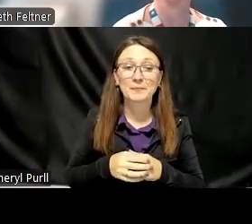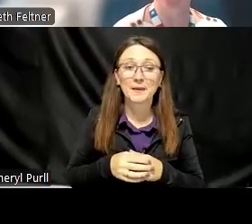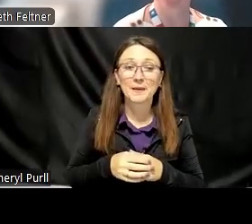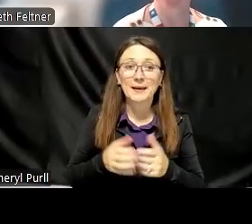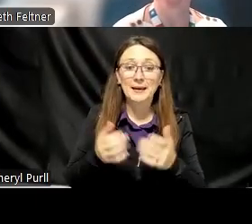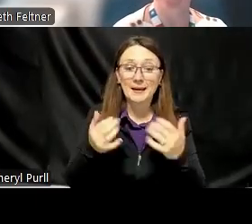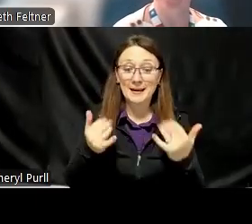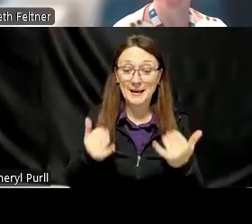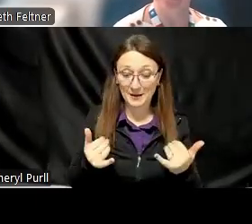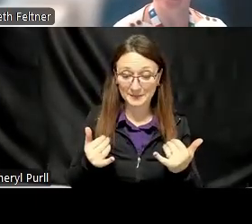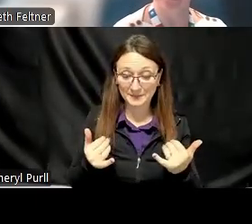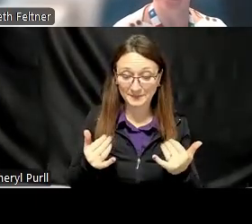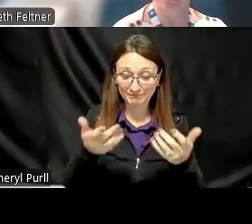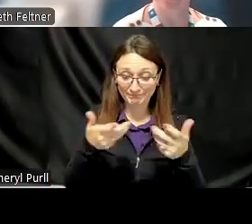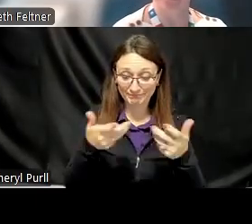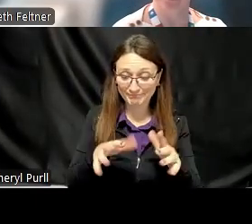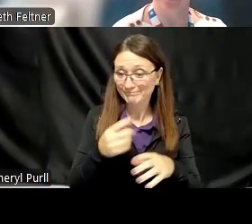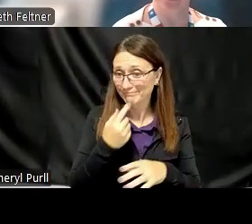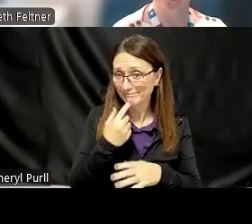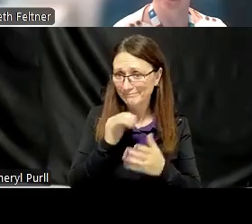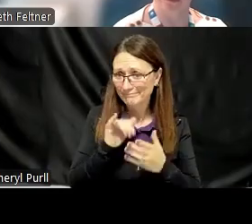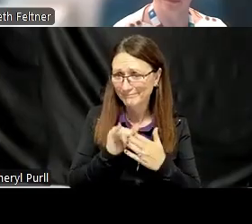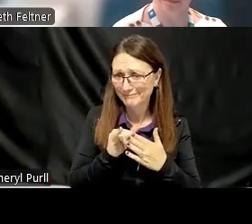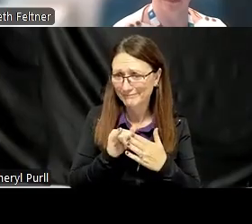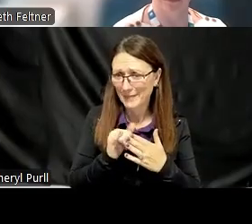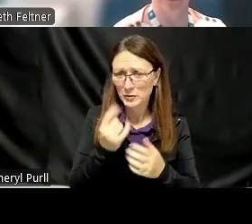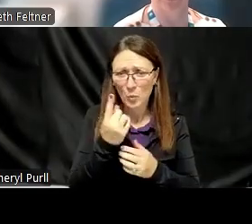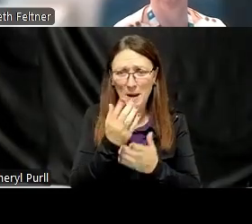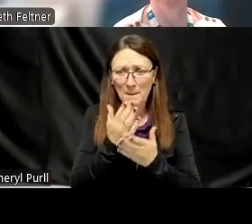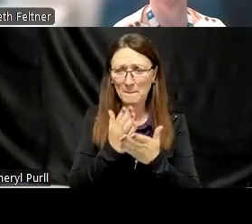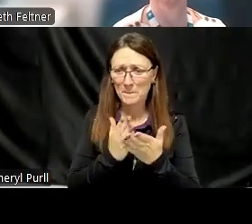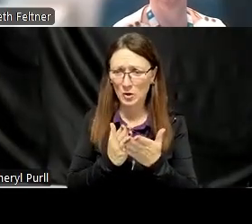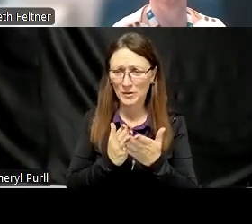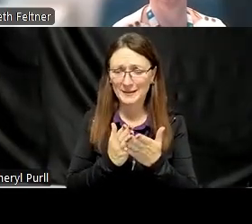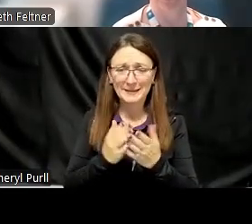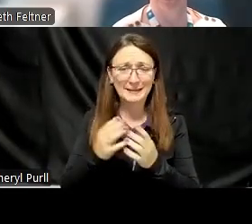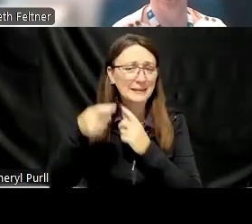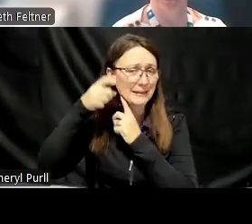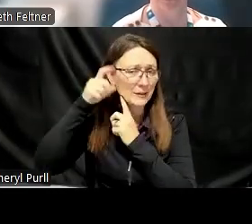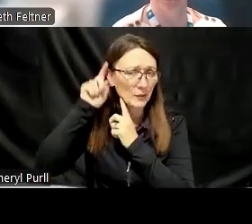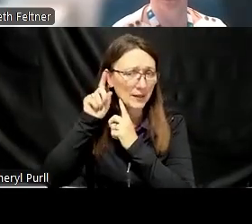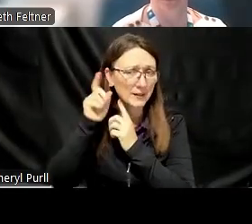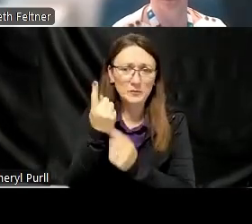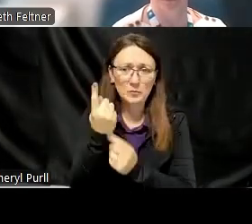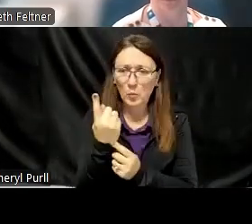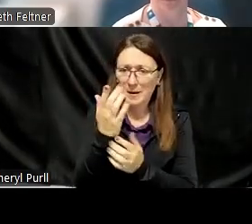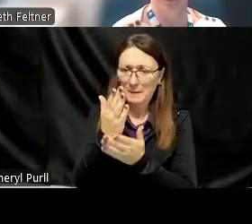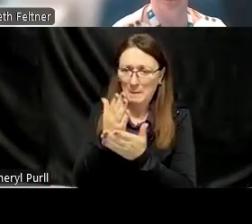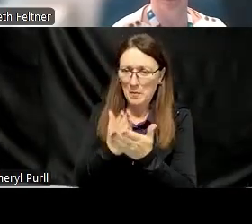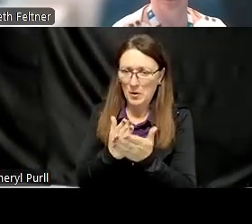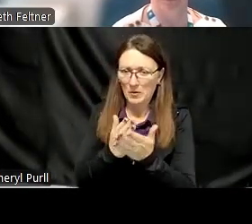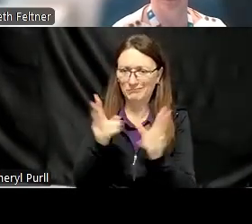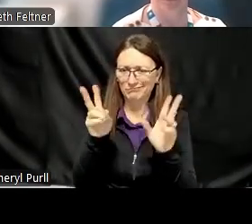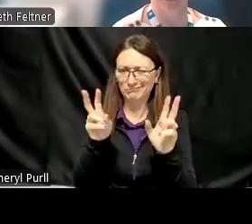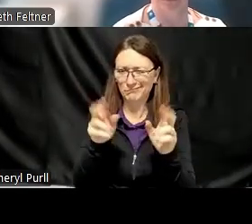said, it's just one piece, like the hearing aid is just one piece of the puzzle.